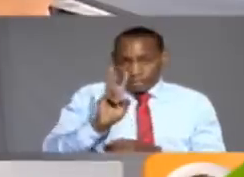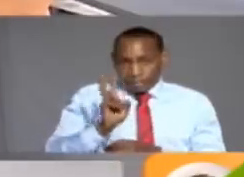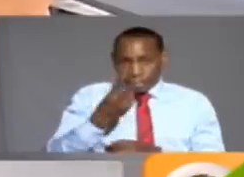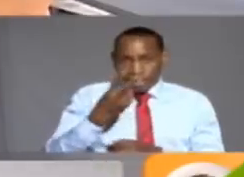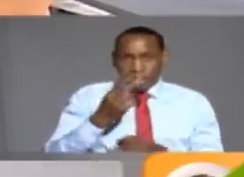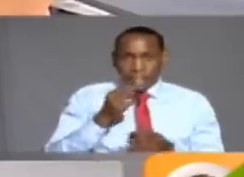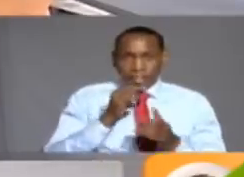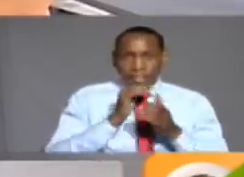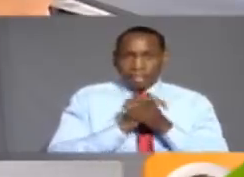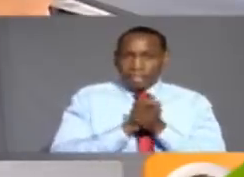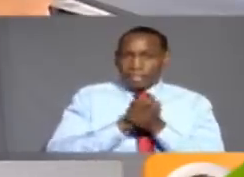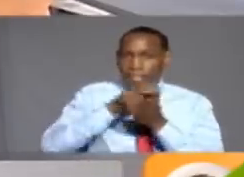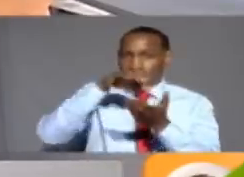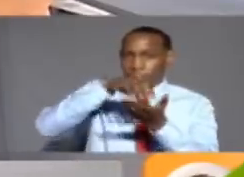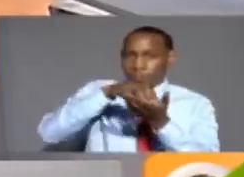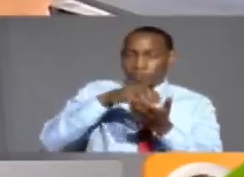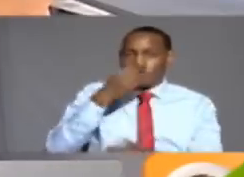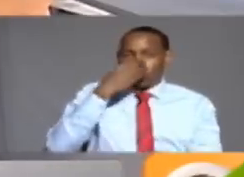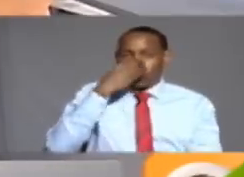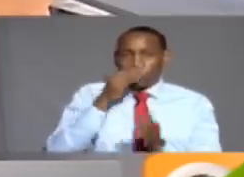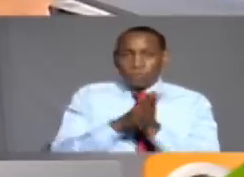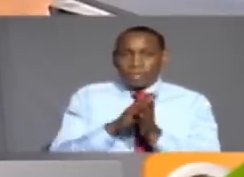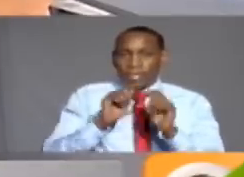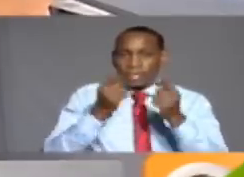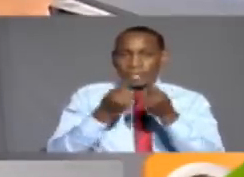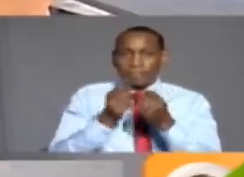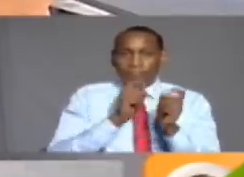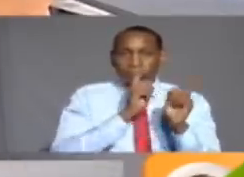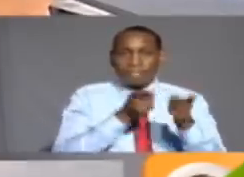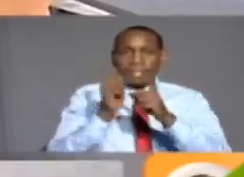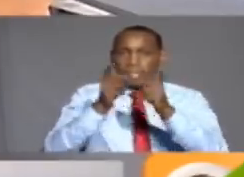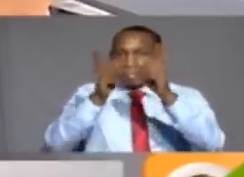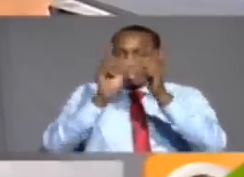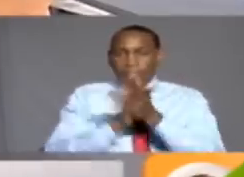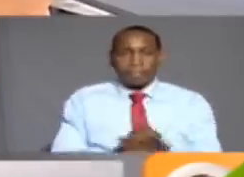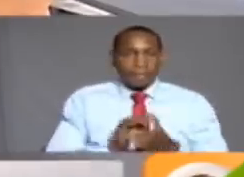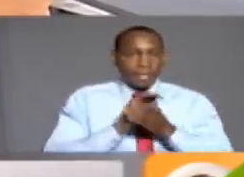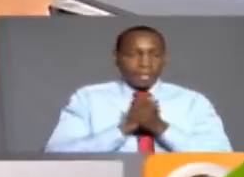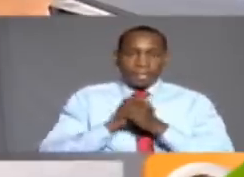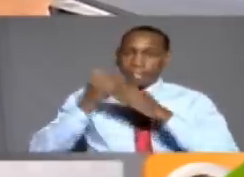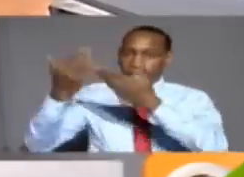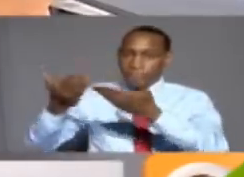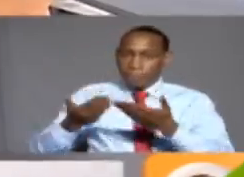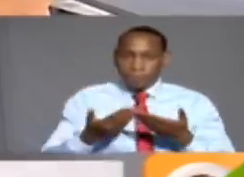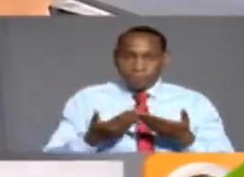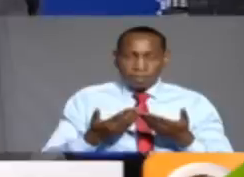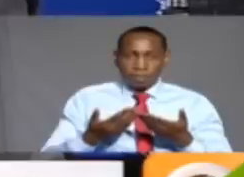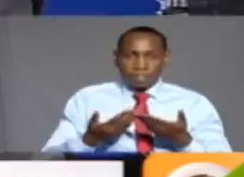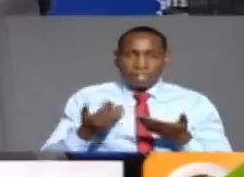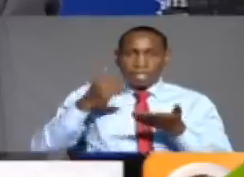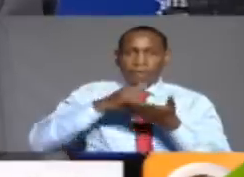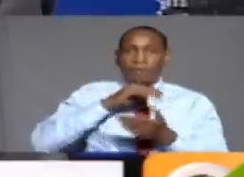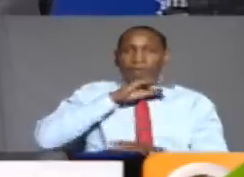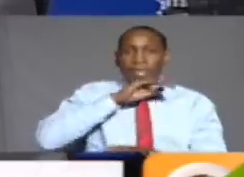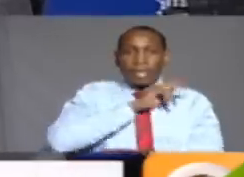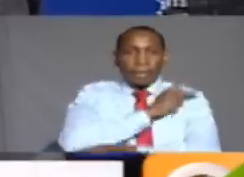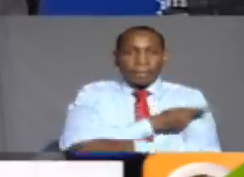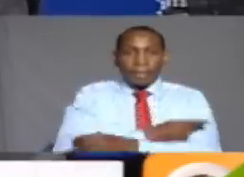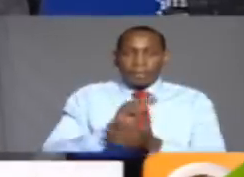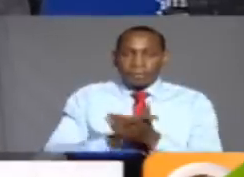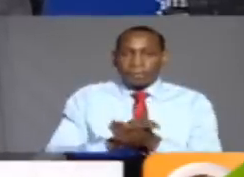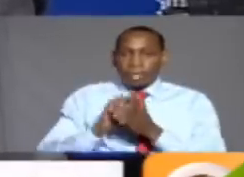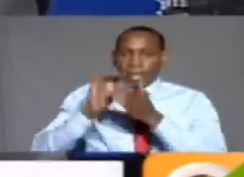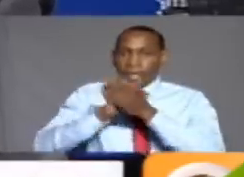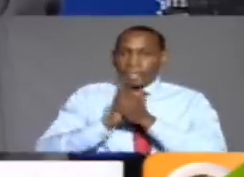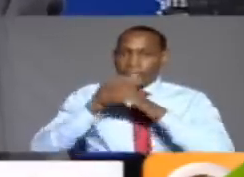That is your view. The gospel according to Ruto and Tanga Tanga is that the handshake was brought to put Raila into power. And the handshake was brought to